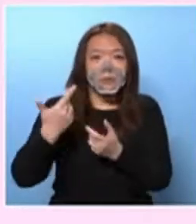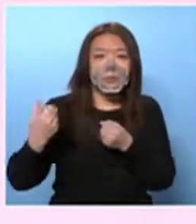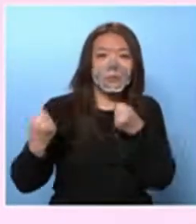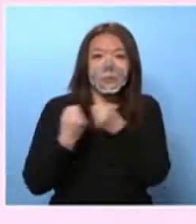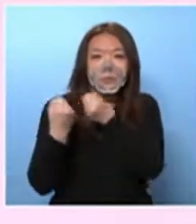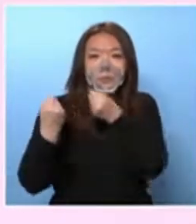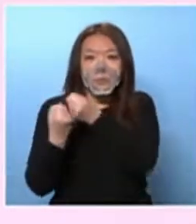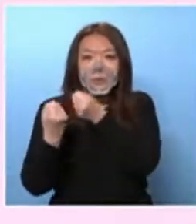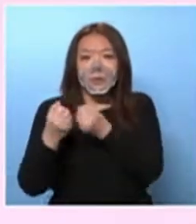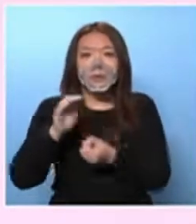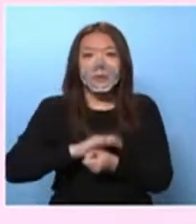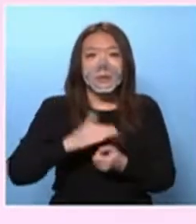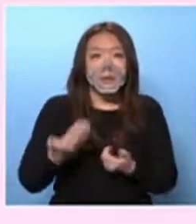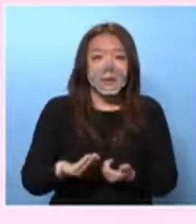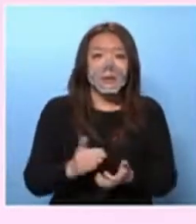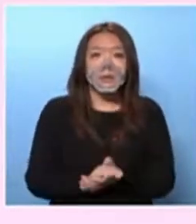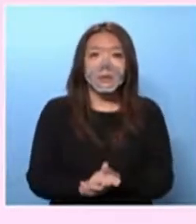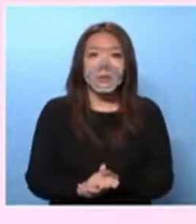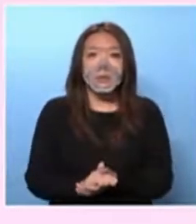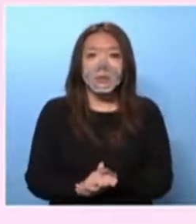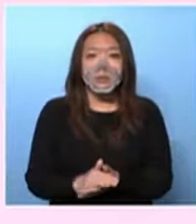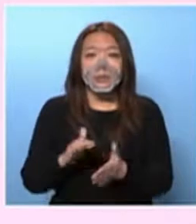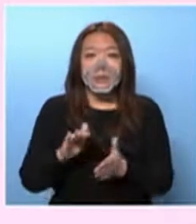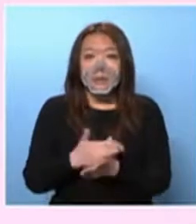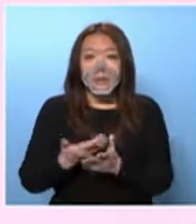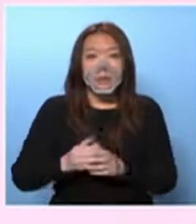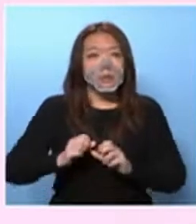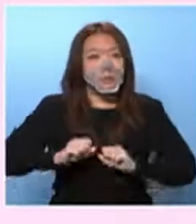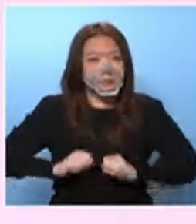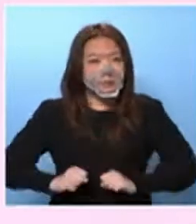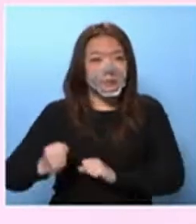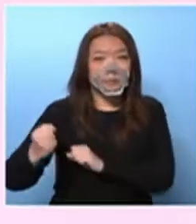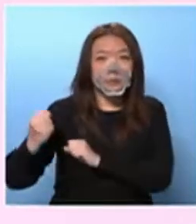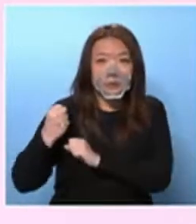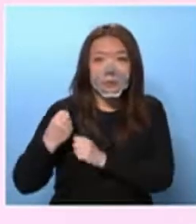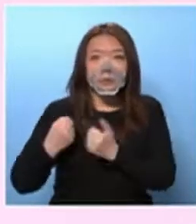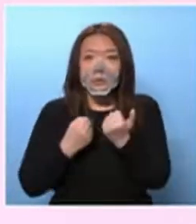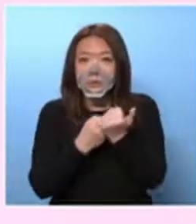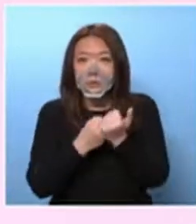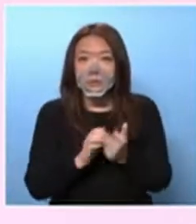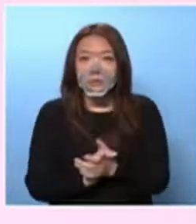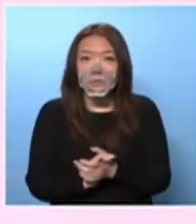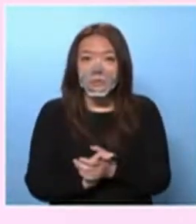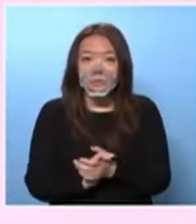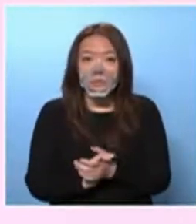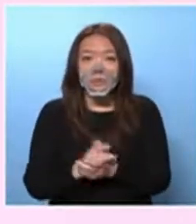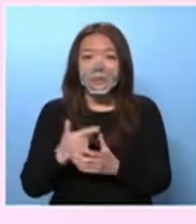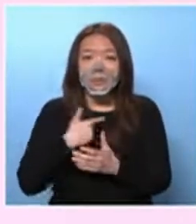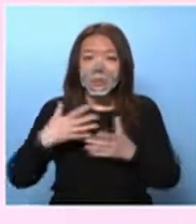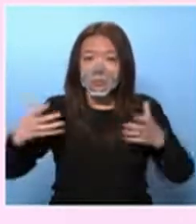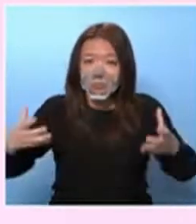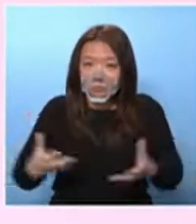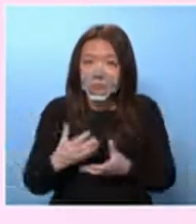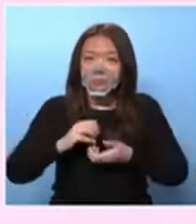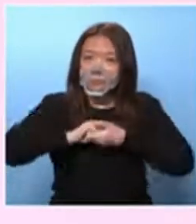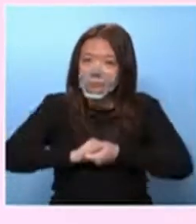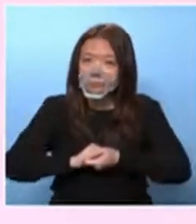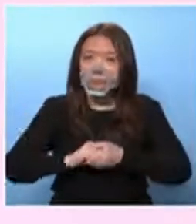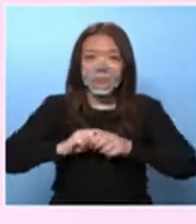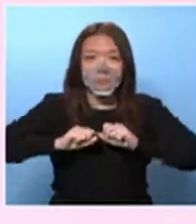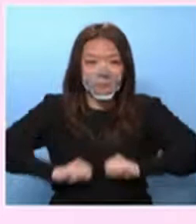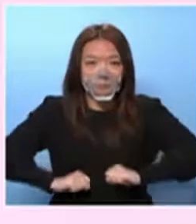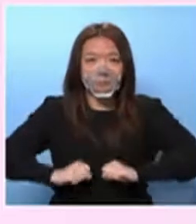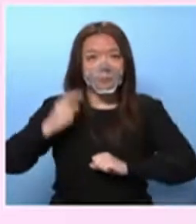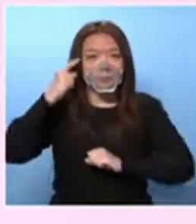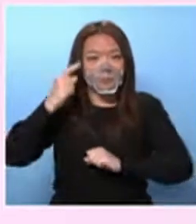and we are facing enormous challenges. Yet, we do have great strength and staunch support to ride out the storm.